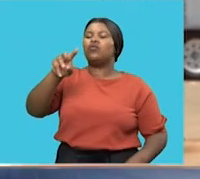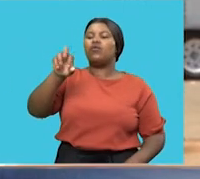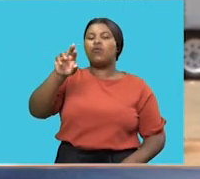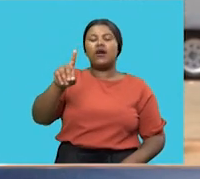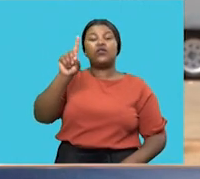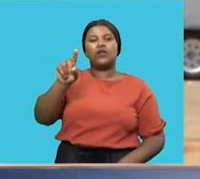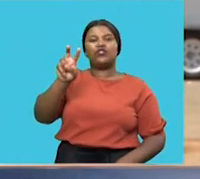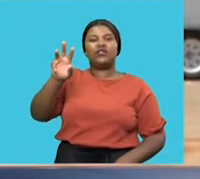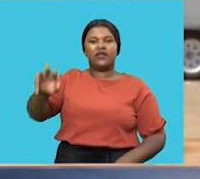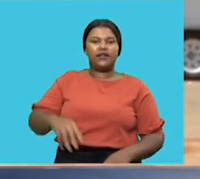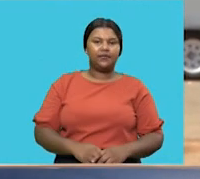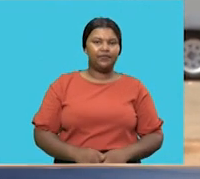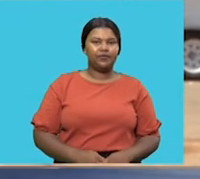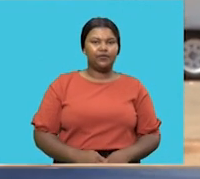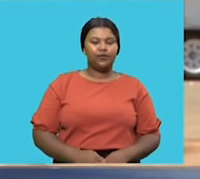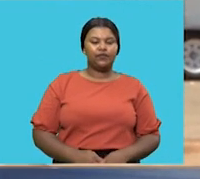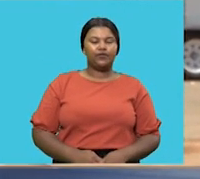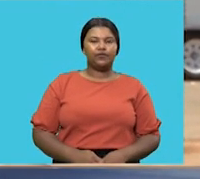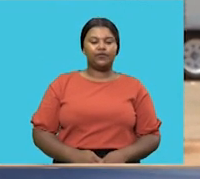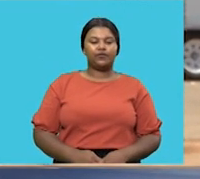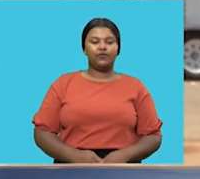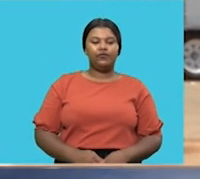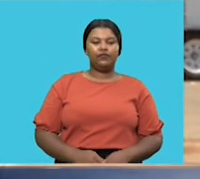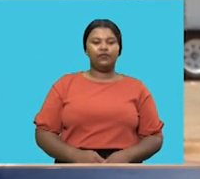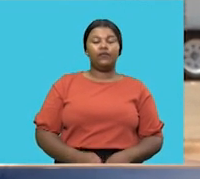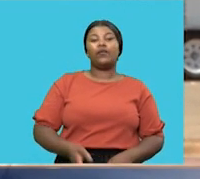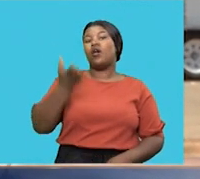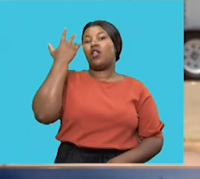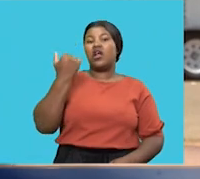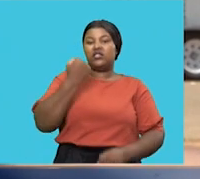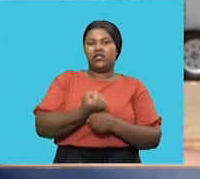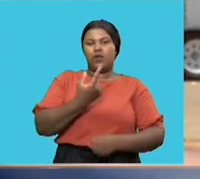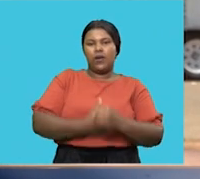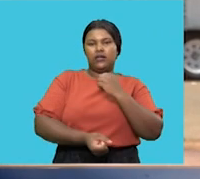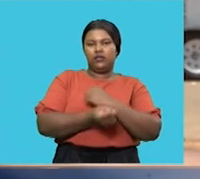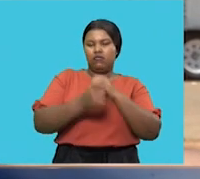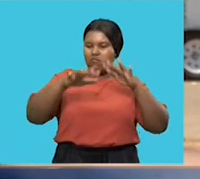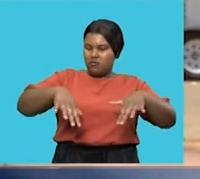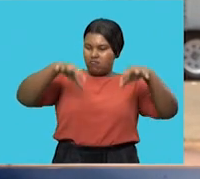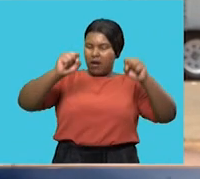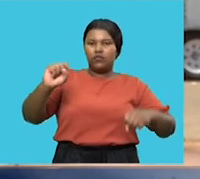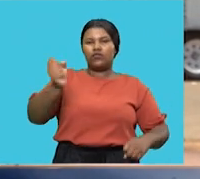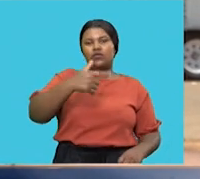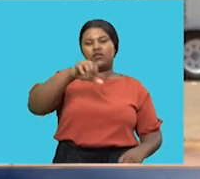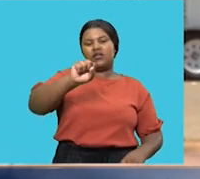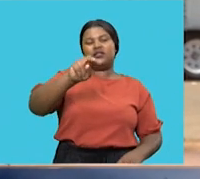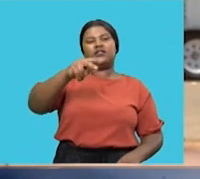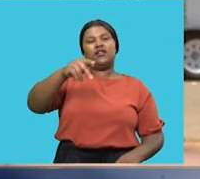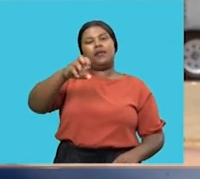129. Last year ngoMarch kwaba ne shutdown yogesi the whole of eSnake Park. Sangaba